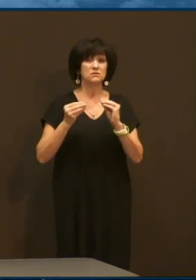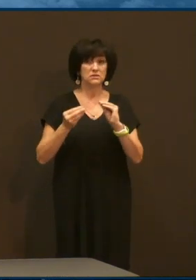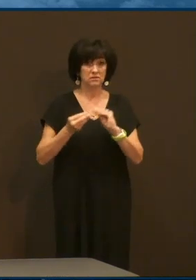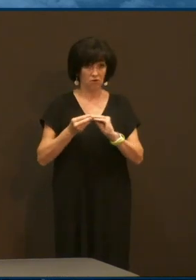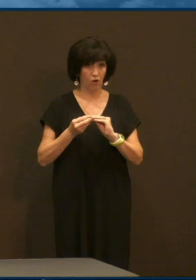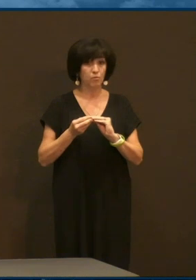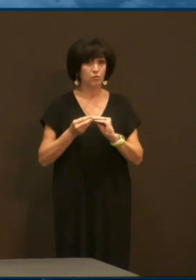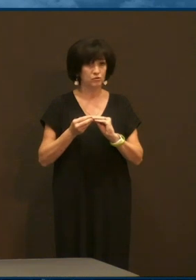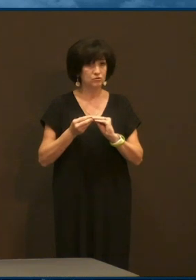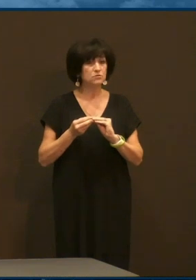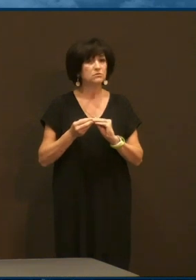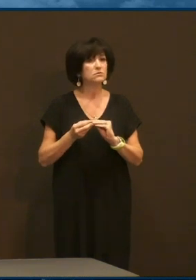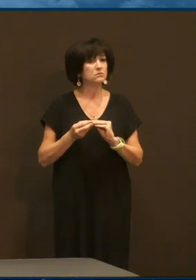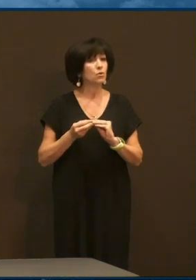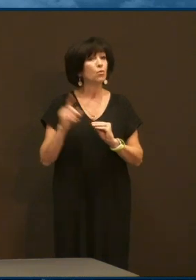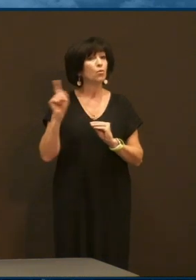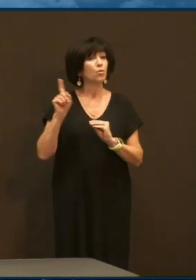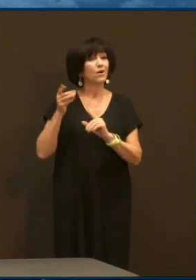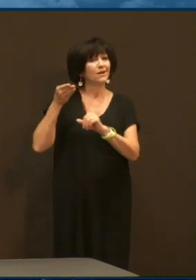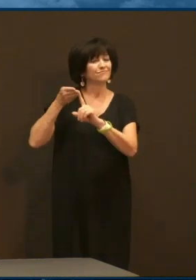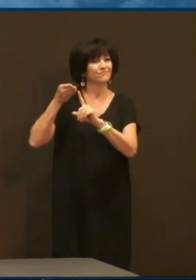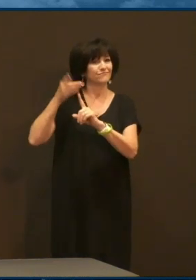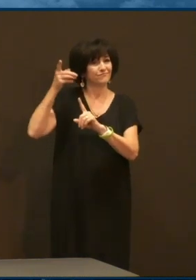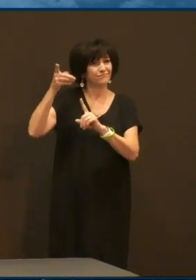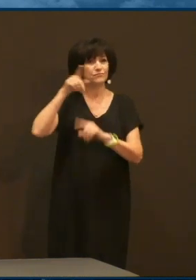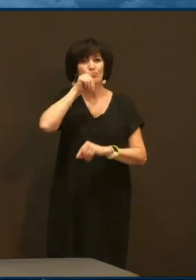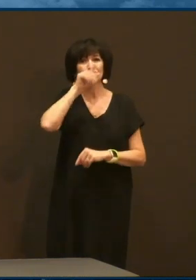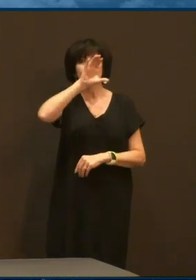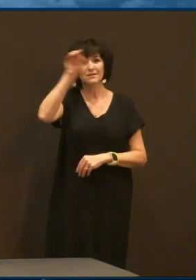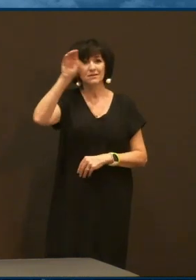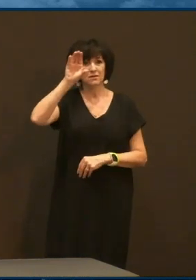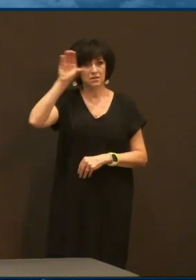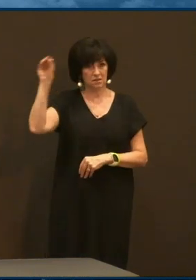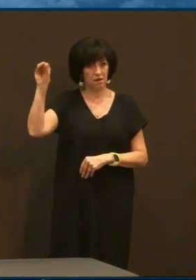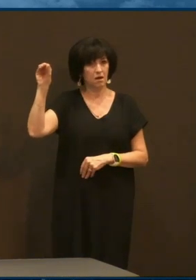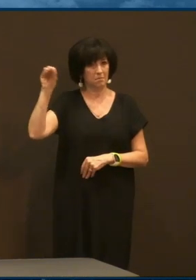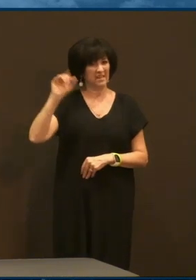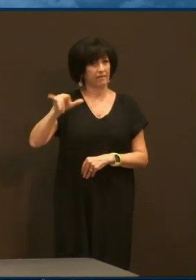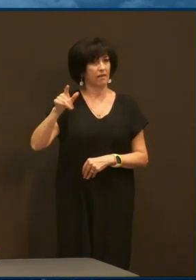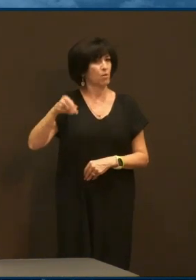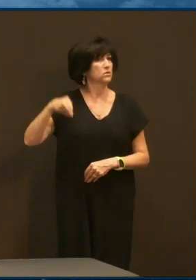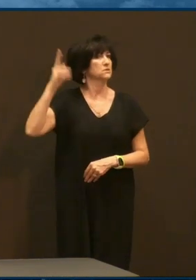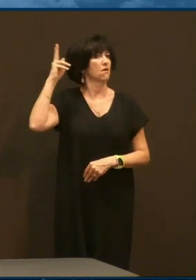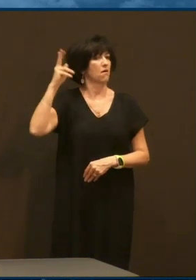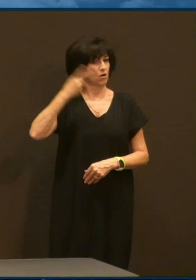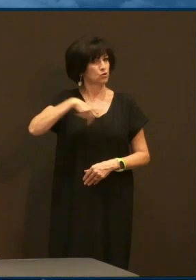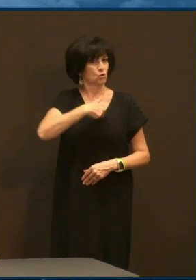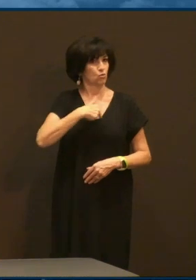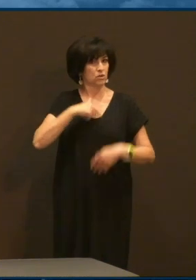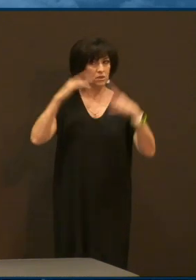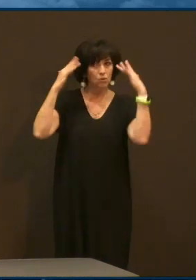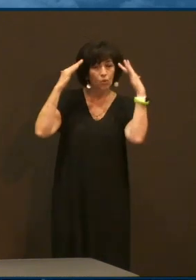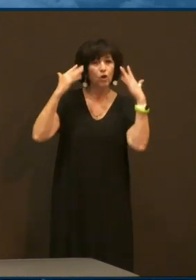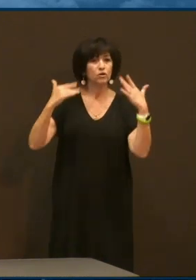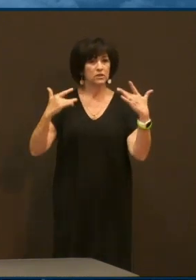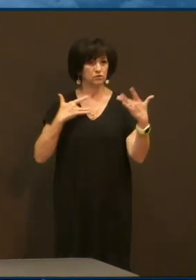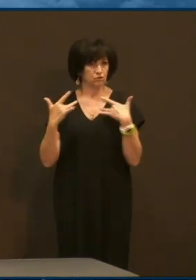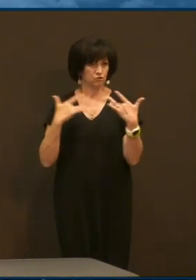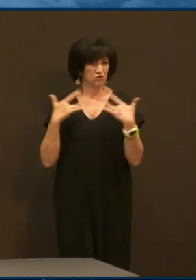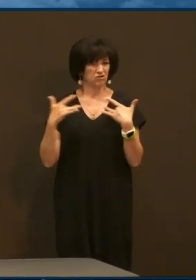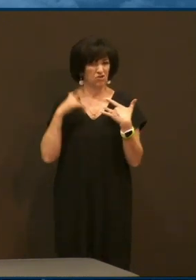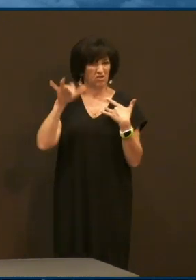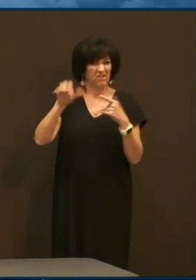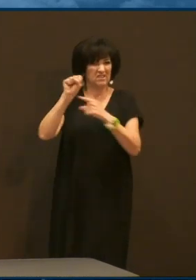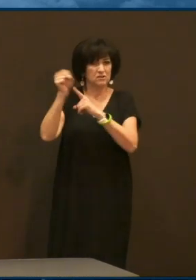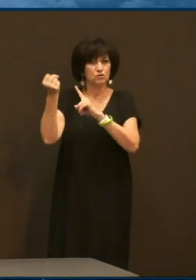among poultry workers in Sussex County was one of our biggest concerns. The cases, you can